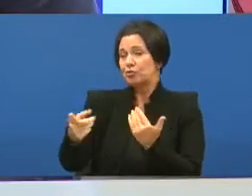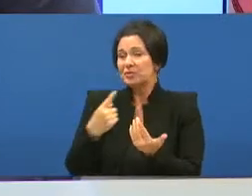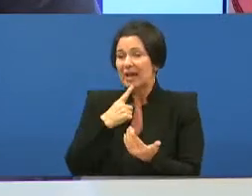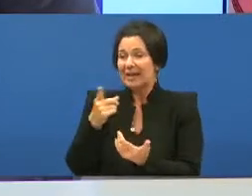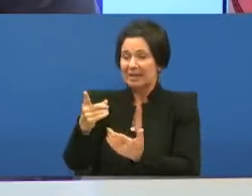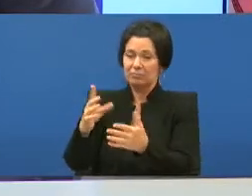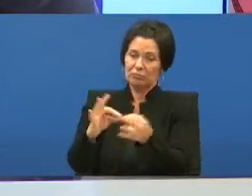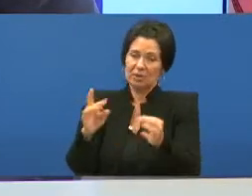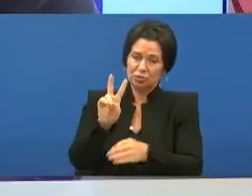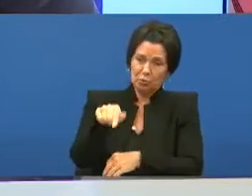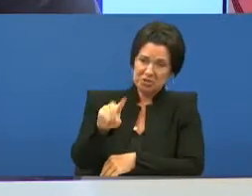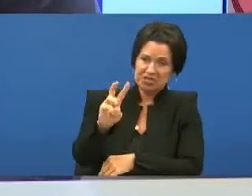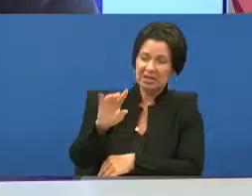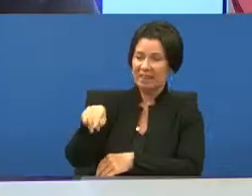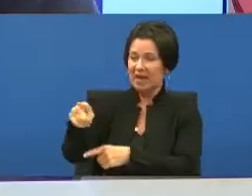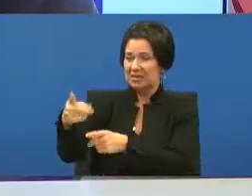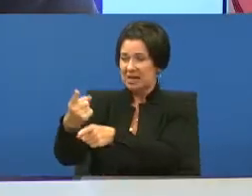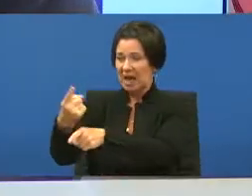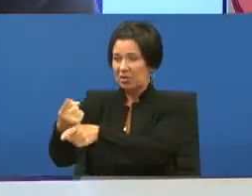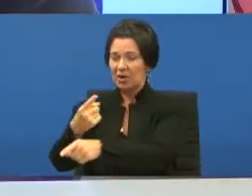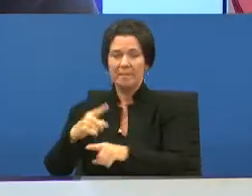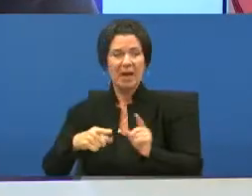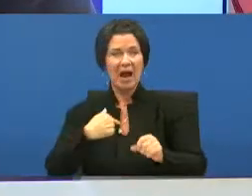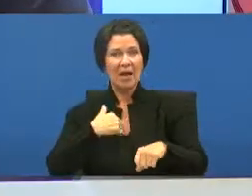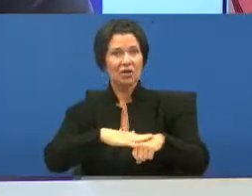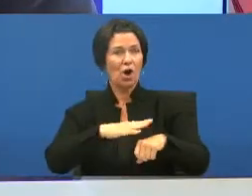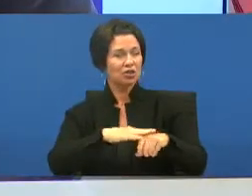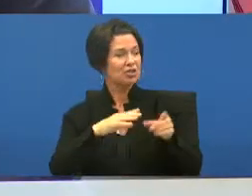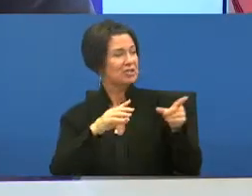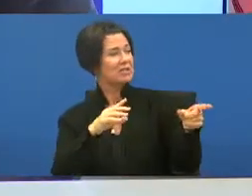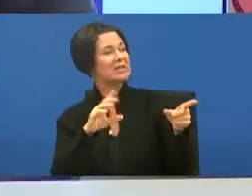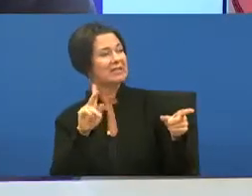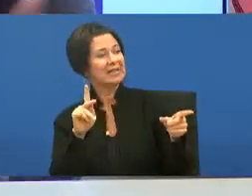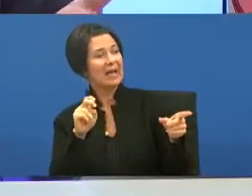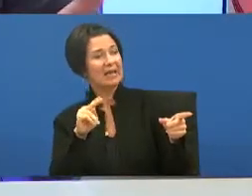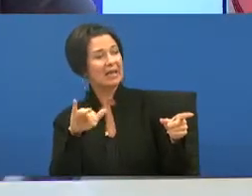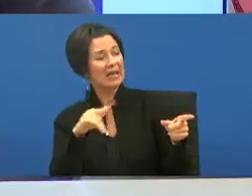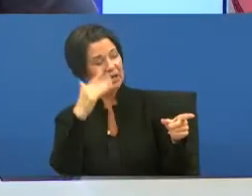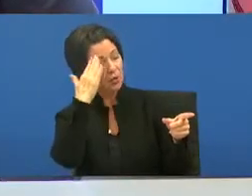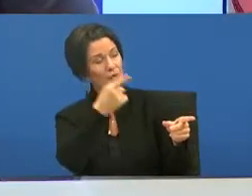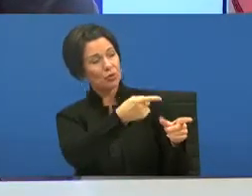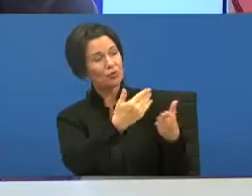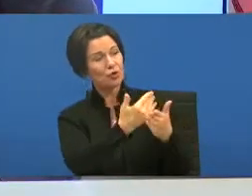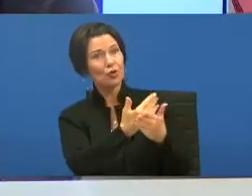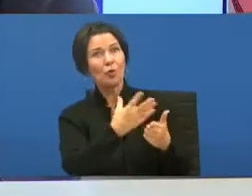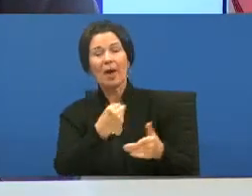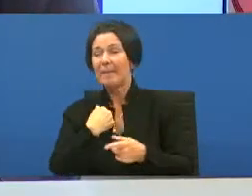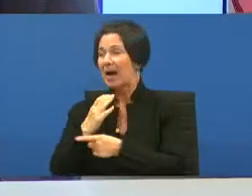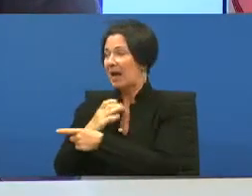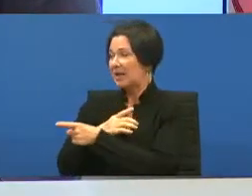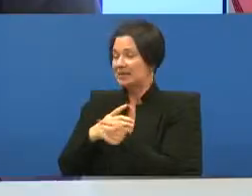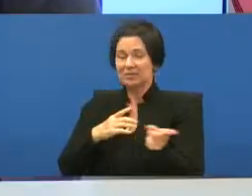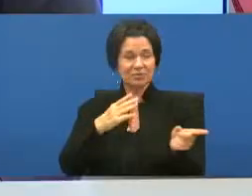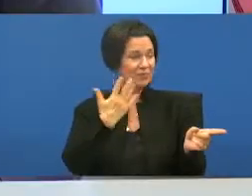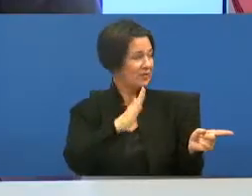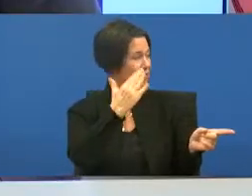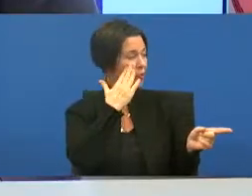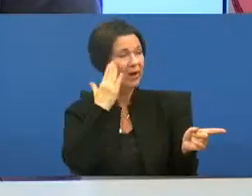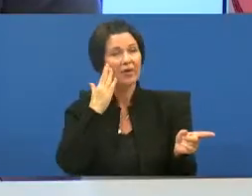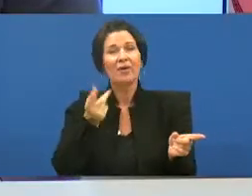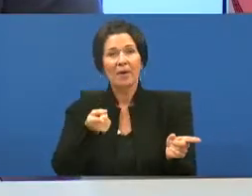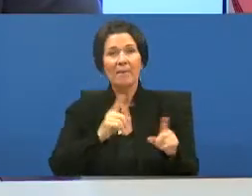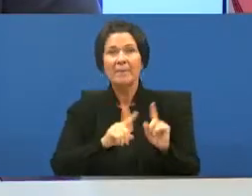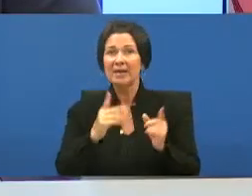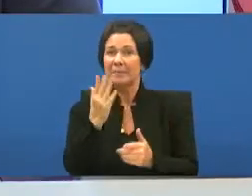would caution Councilman Kenny, I know you're new to dealing with this, but my colleagues are probably well aware. just